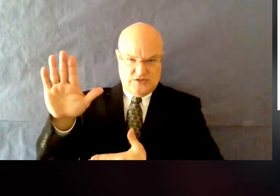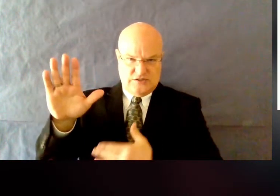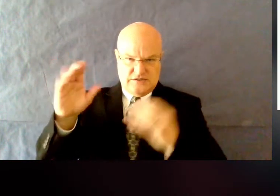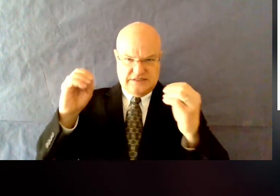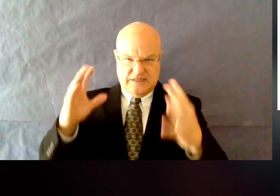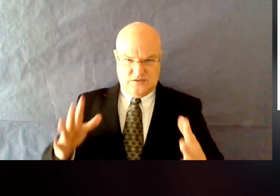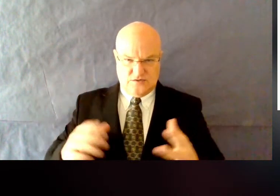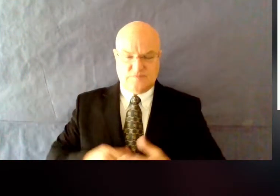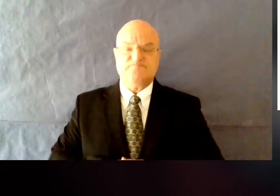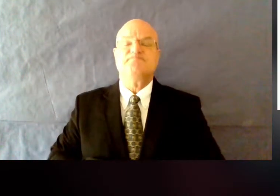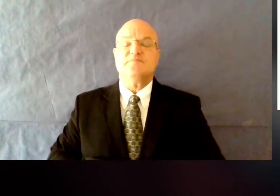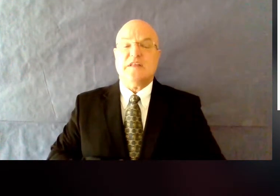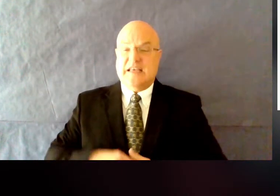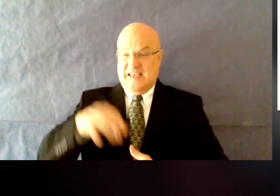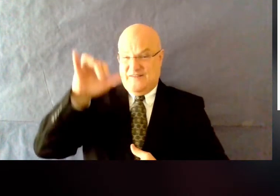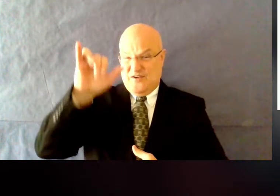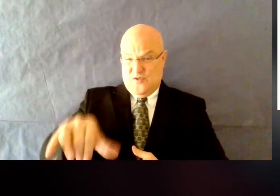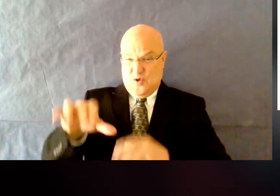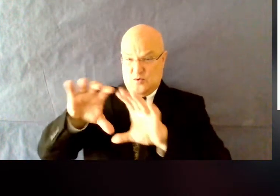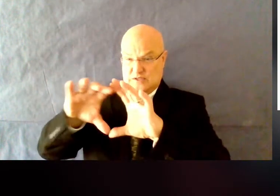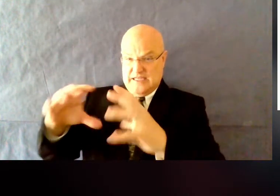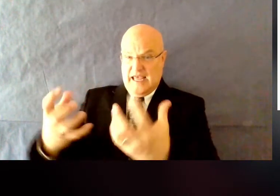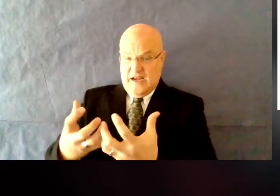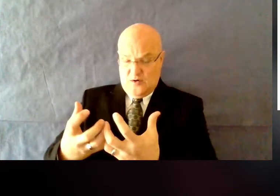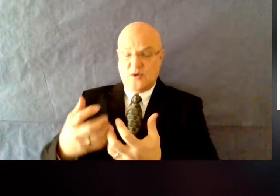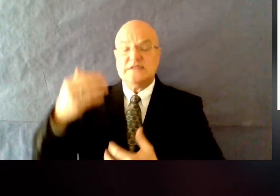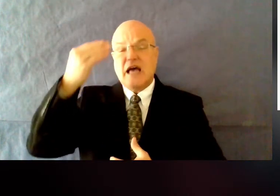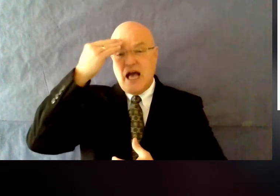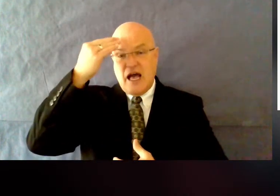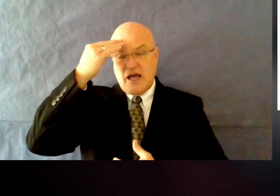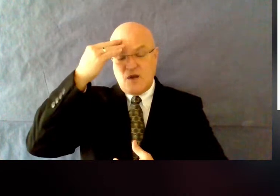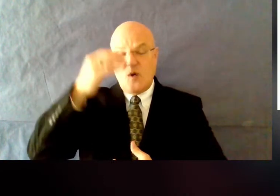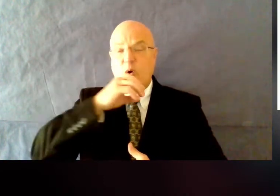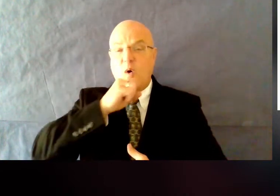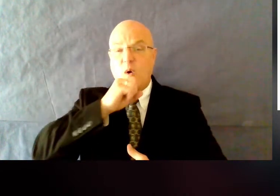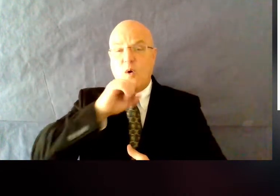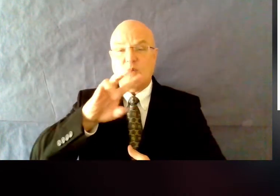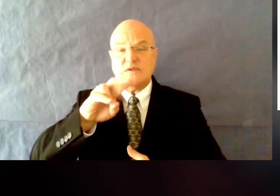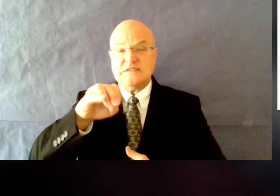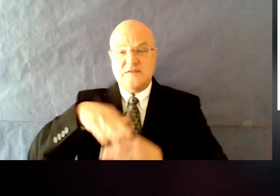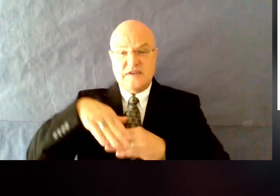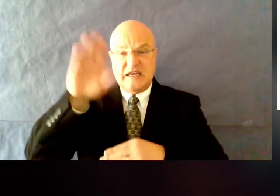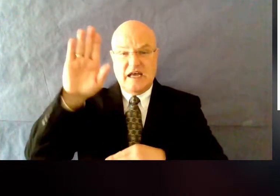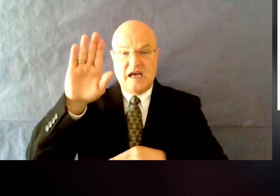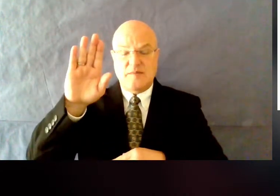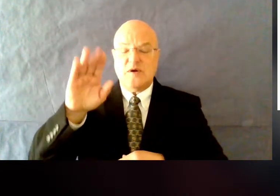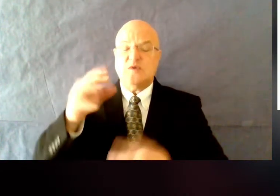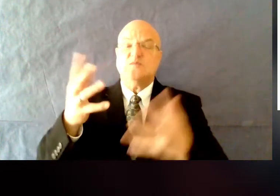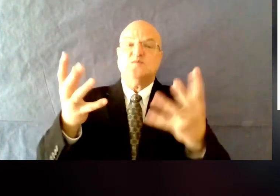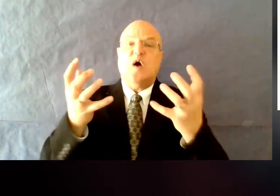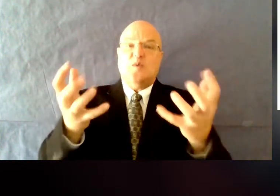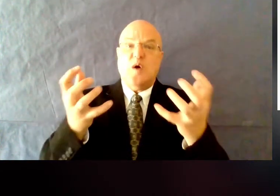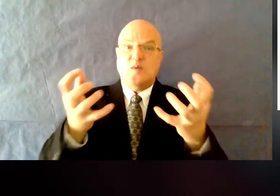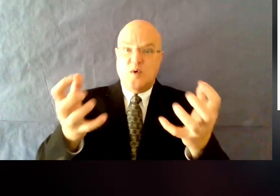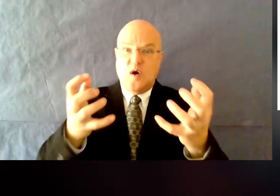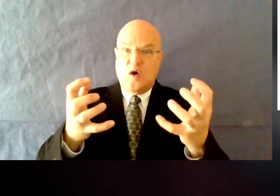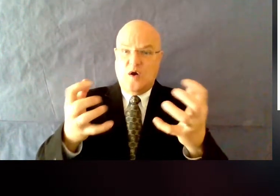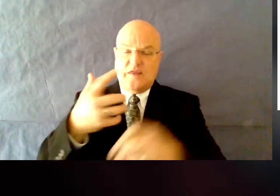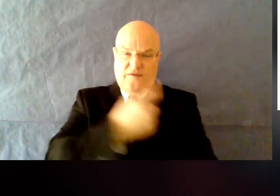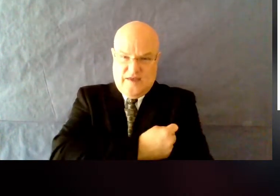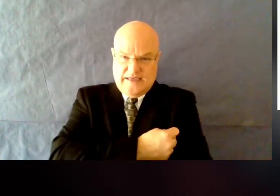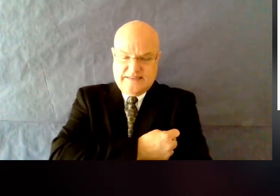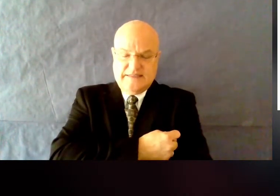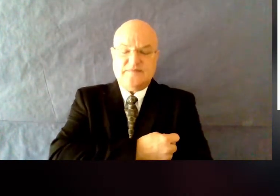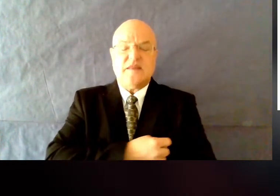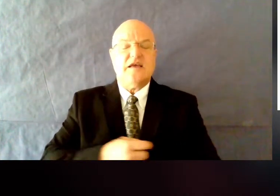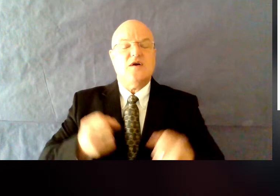anxious. If you're in those categories, I know the 70 plus particularly are knocking on doors to get the vaccines. We want to get as many